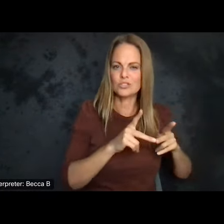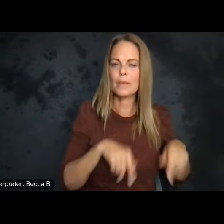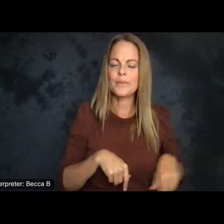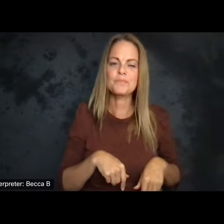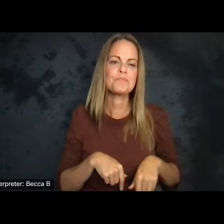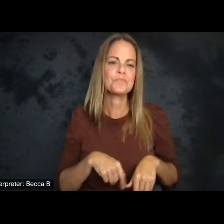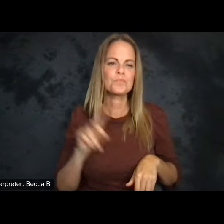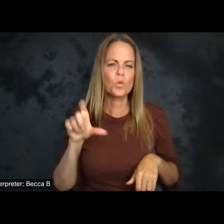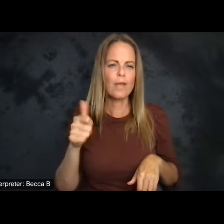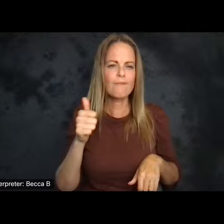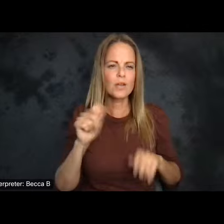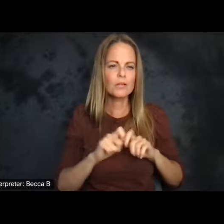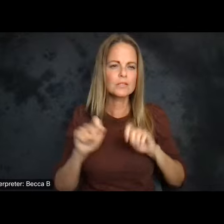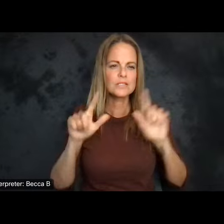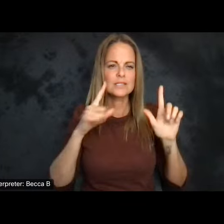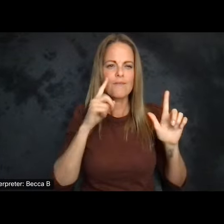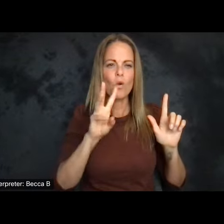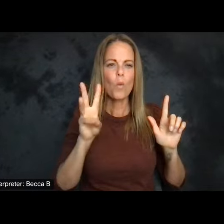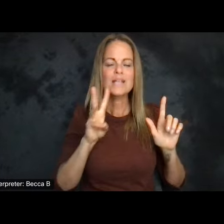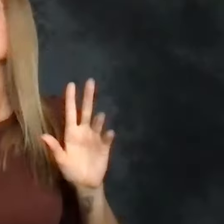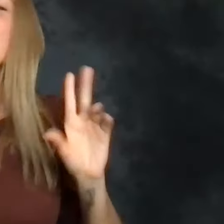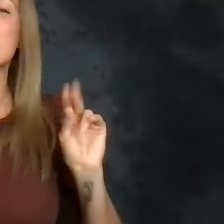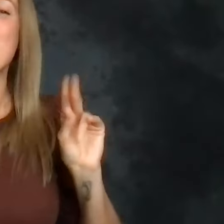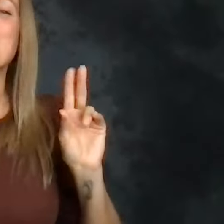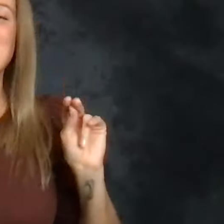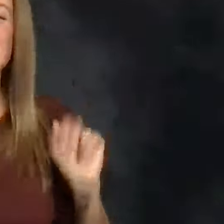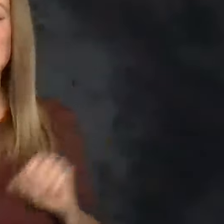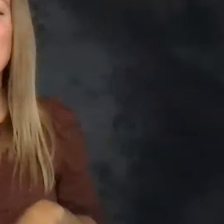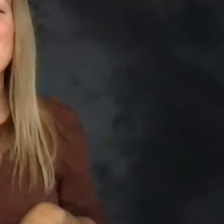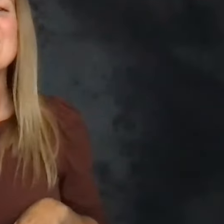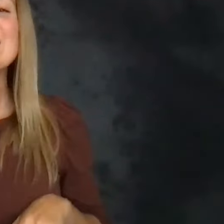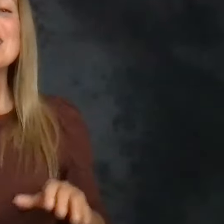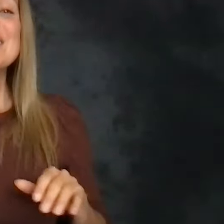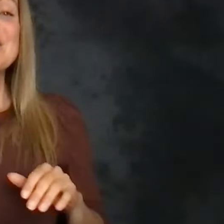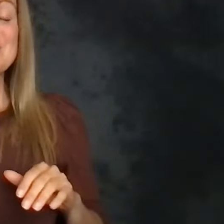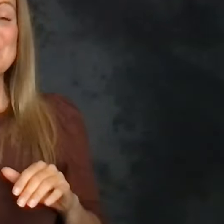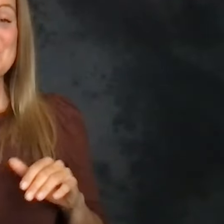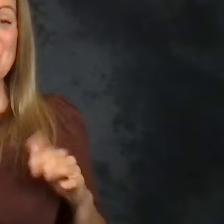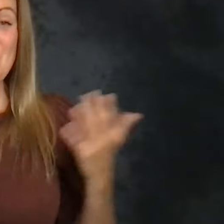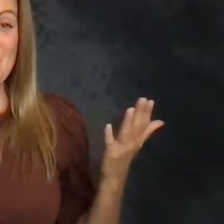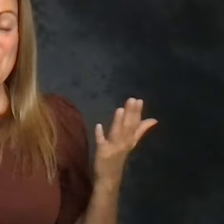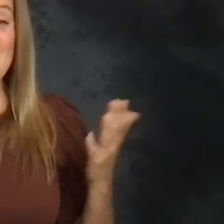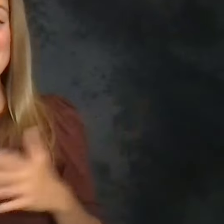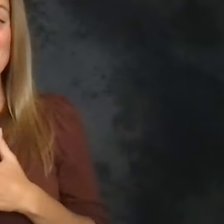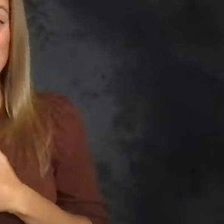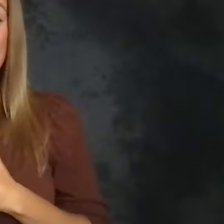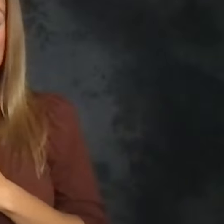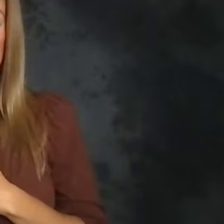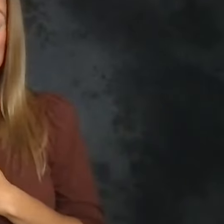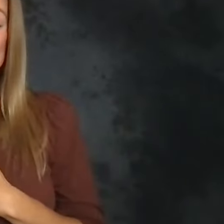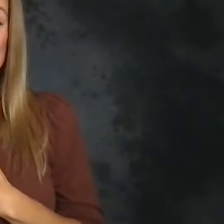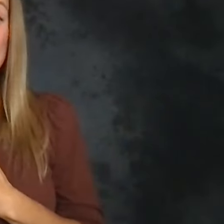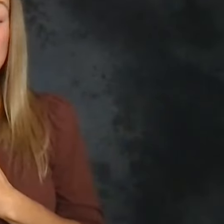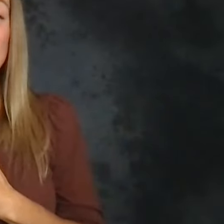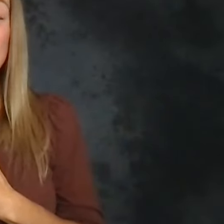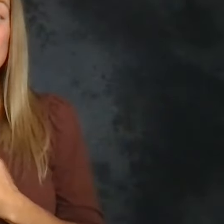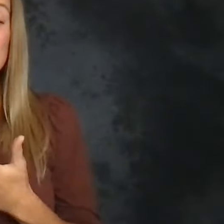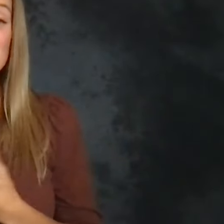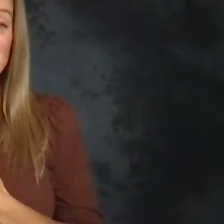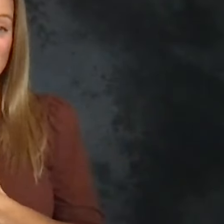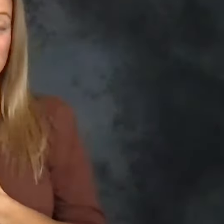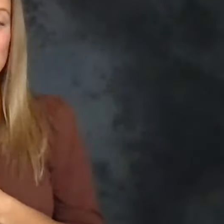west? Nope. All right, so what we have, so that is $412,500. The Park Service